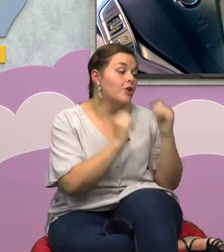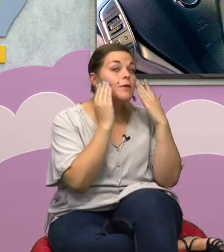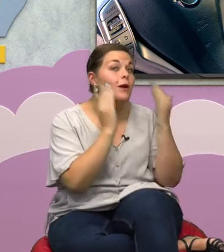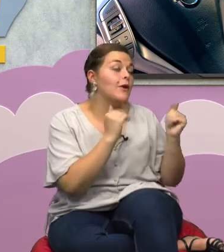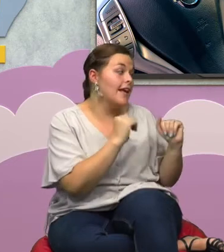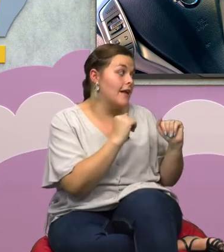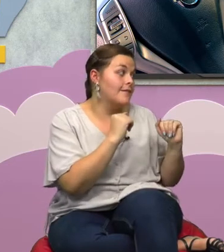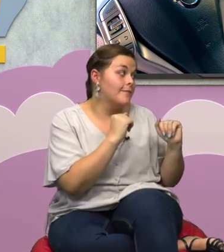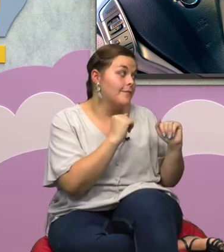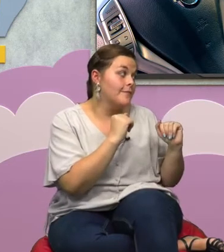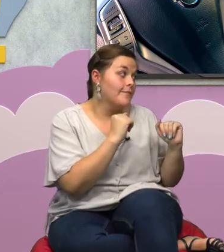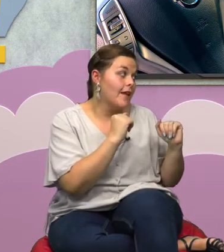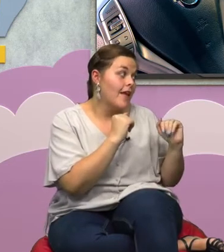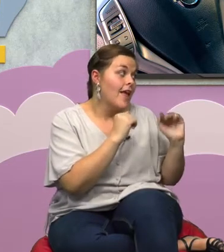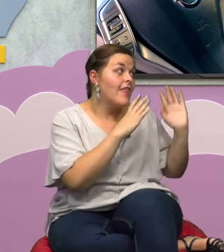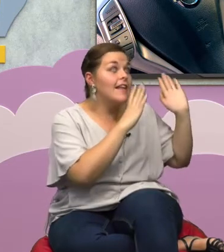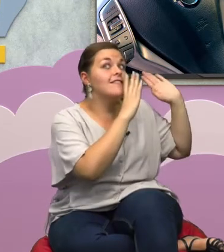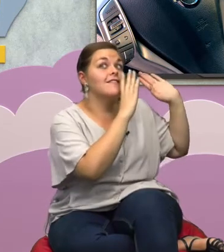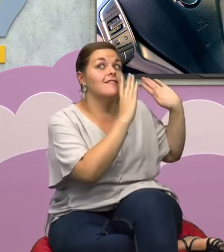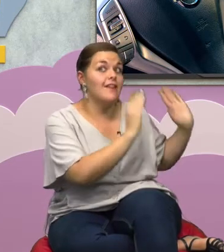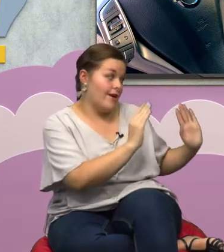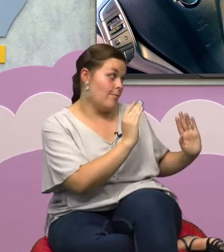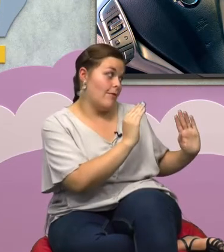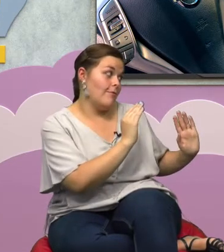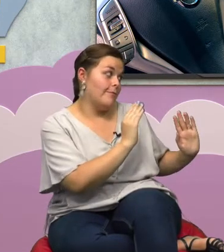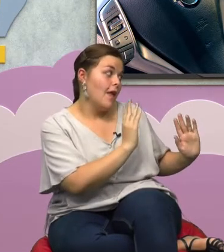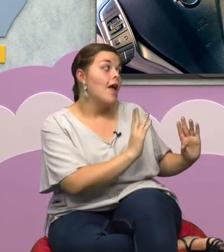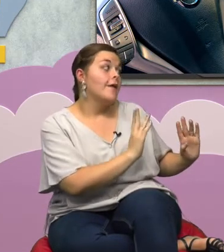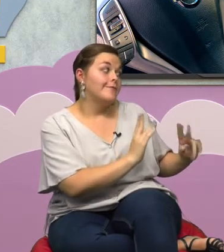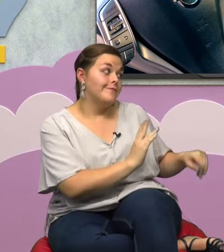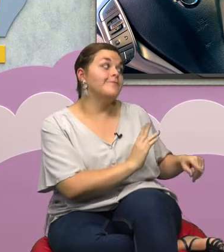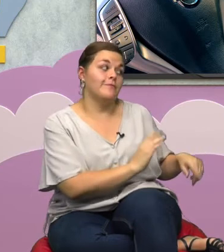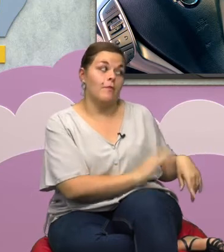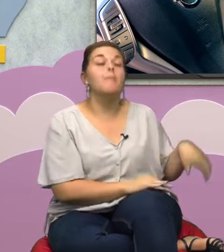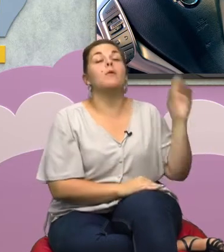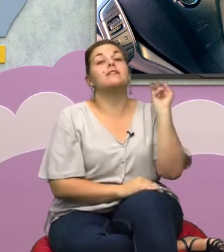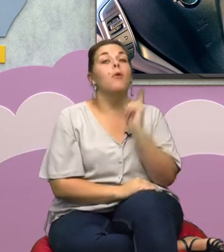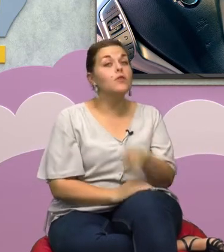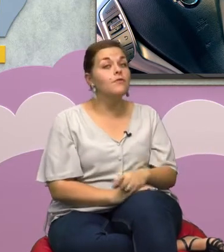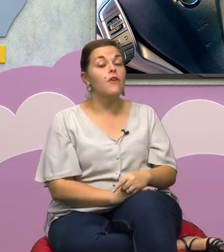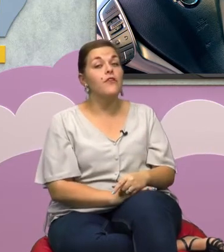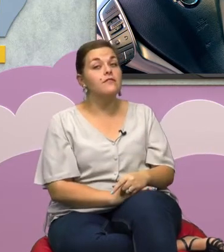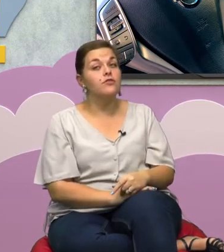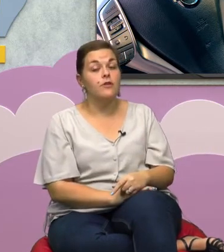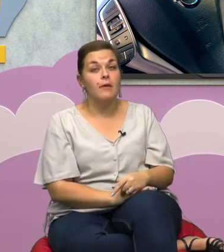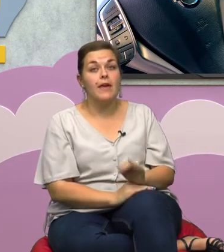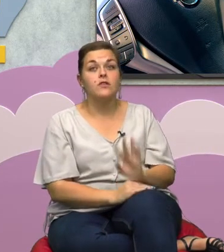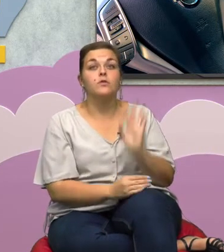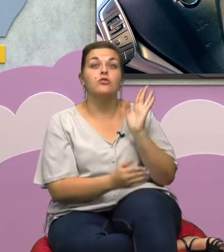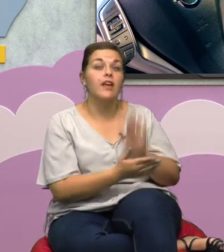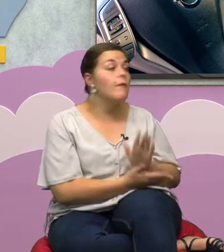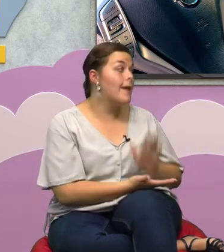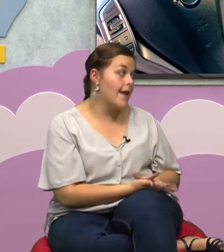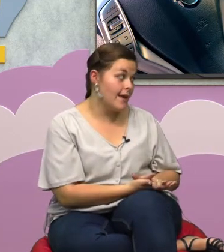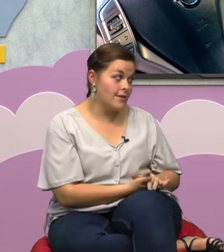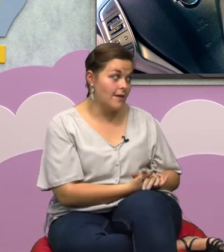And you know what we're looking at? That is a steering wheel. But what's important for our friends to remember is we